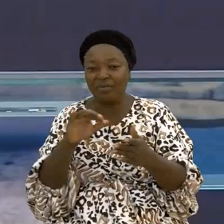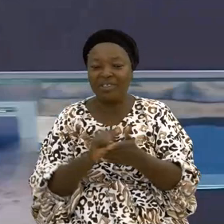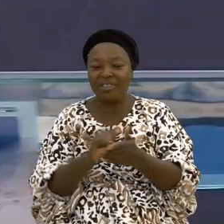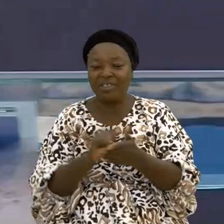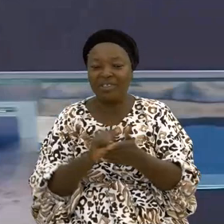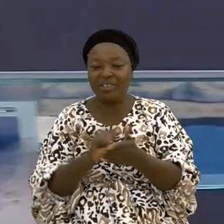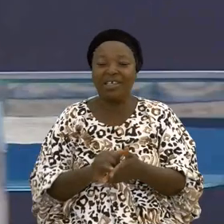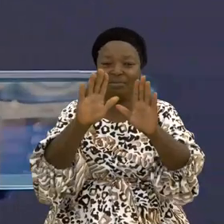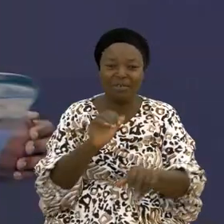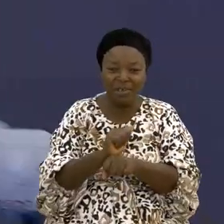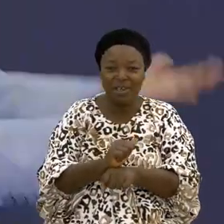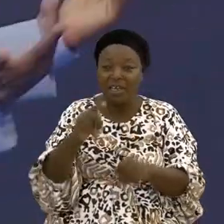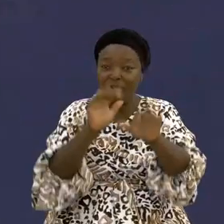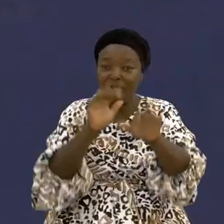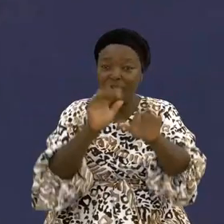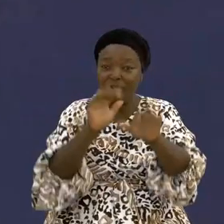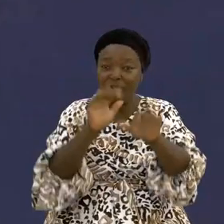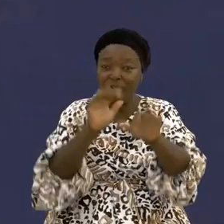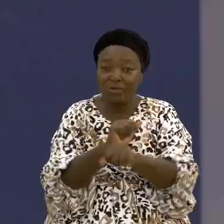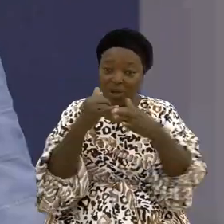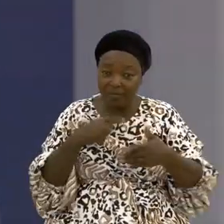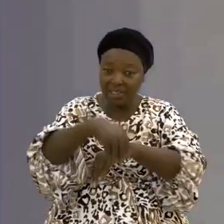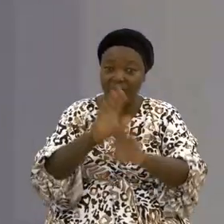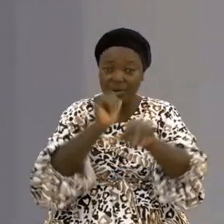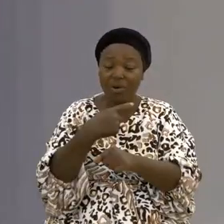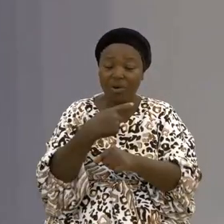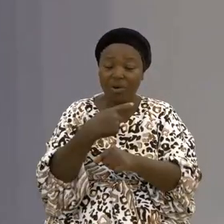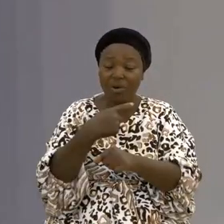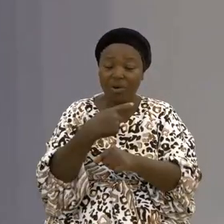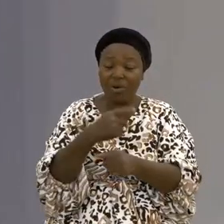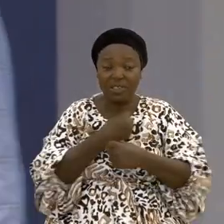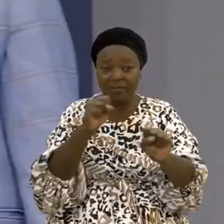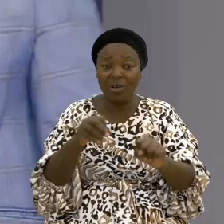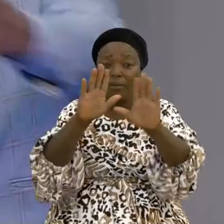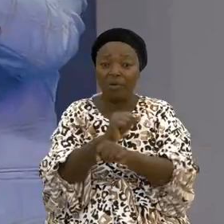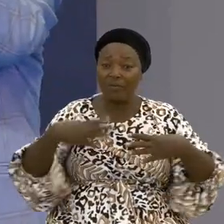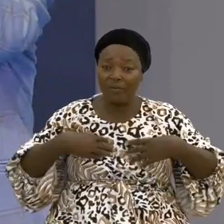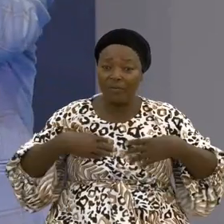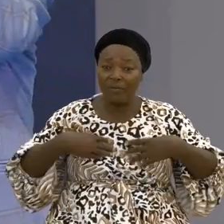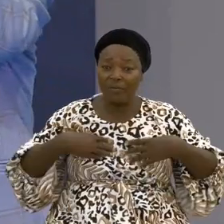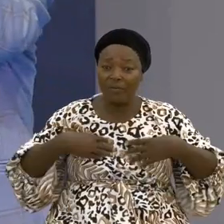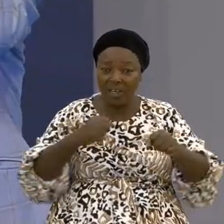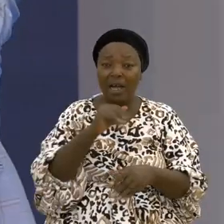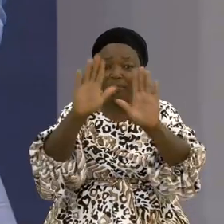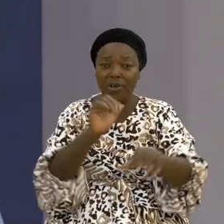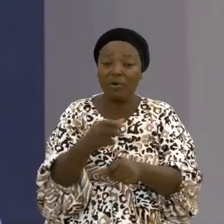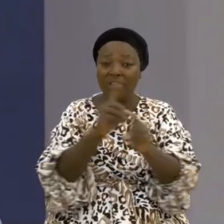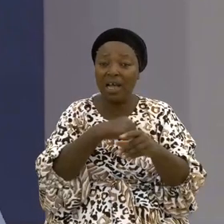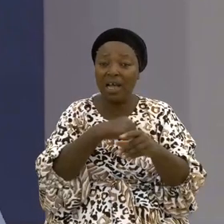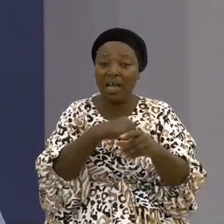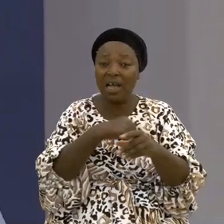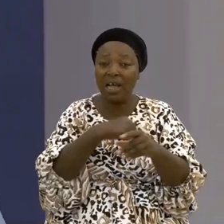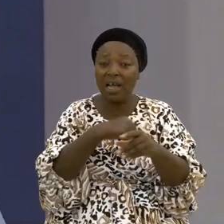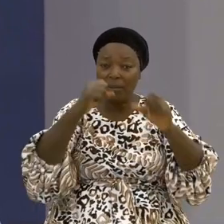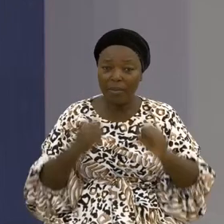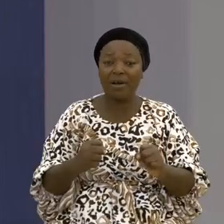tonight, miracle of salvation, and the miracle of healing, and the miracle of deliverance, and the powerful